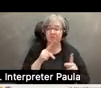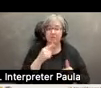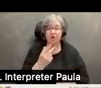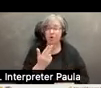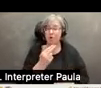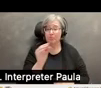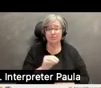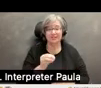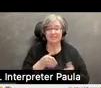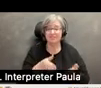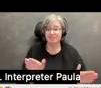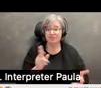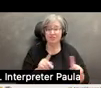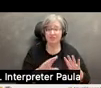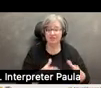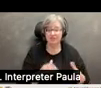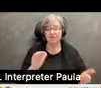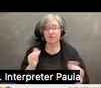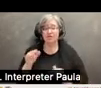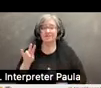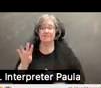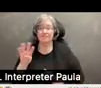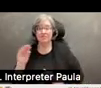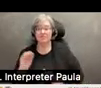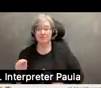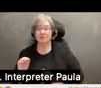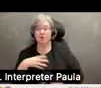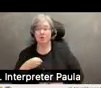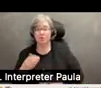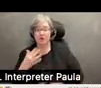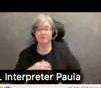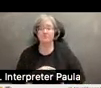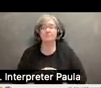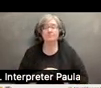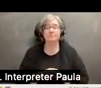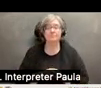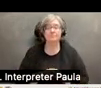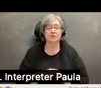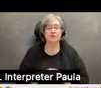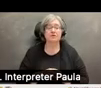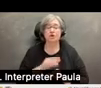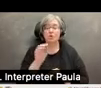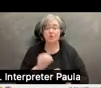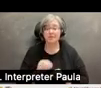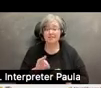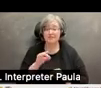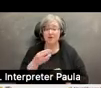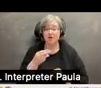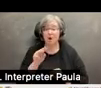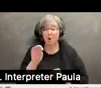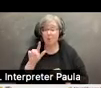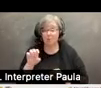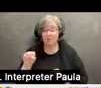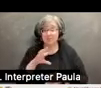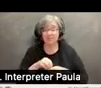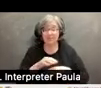U.S. general population, compared to 74% of those who are white. Rates of homelessness within Native communities are